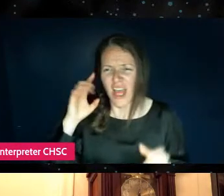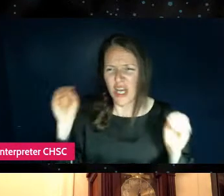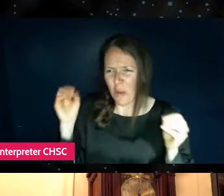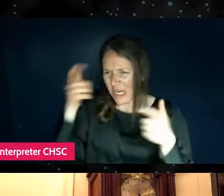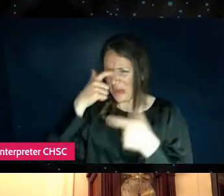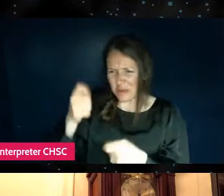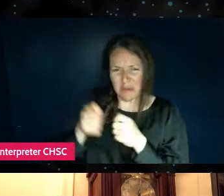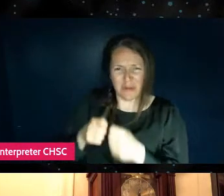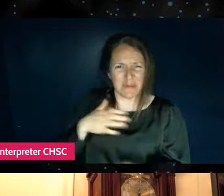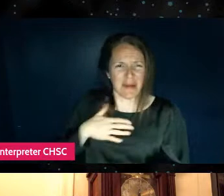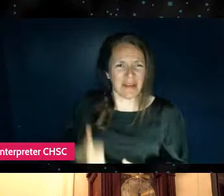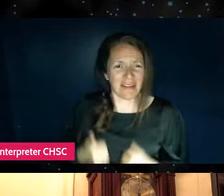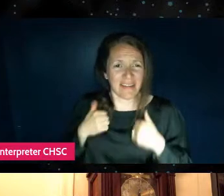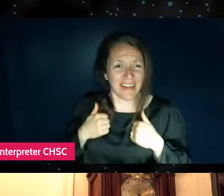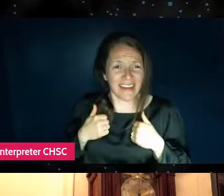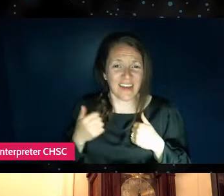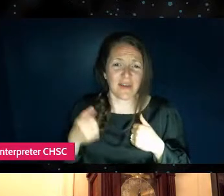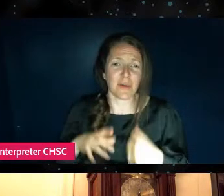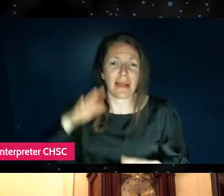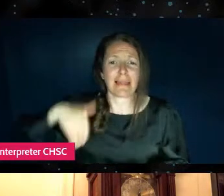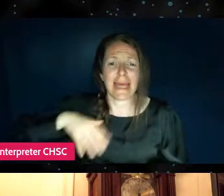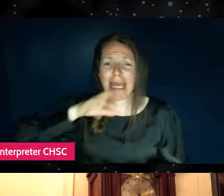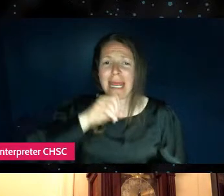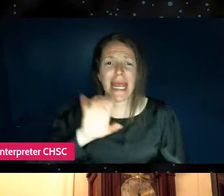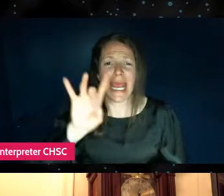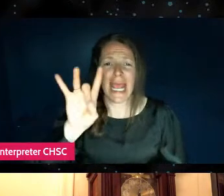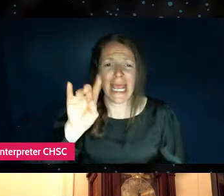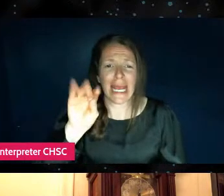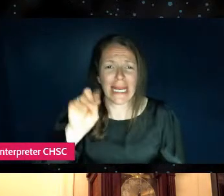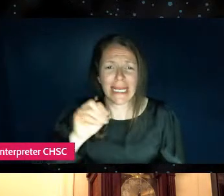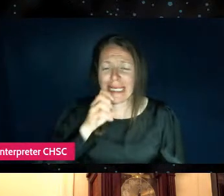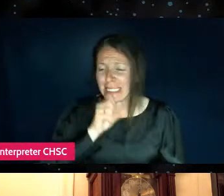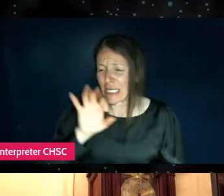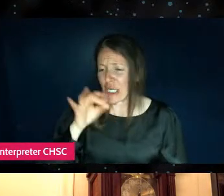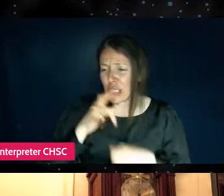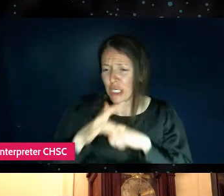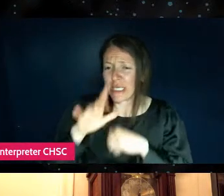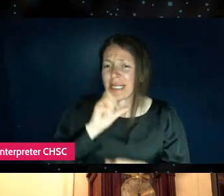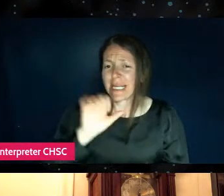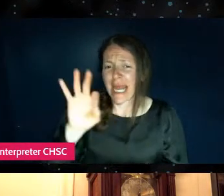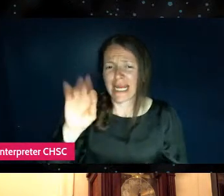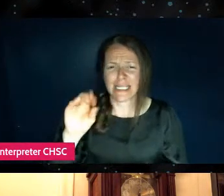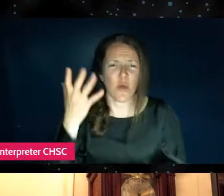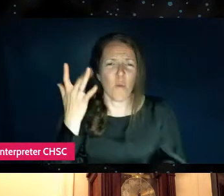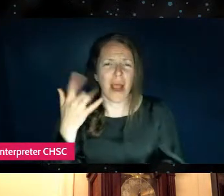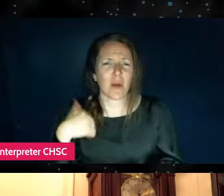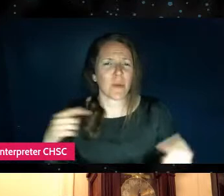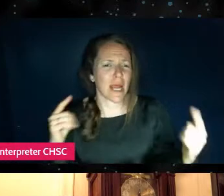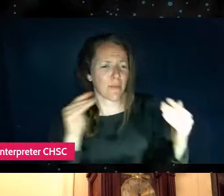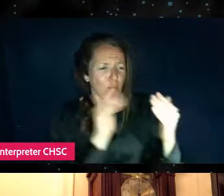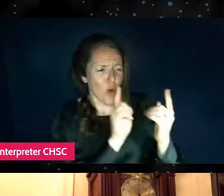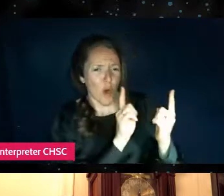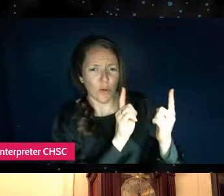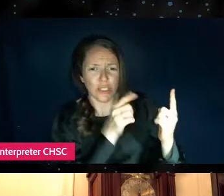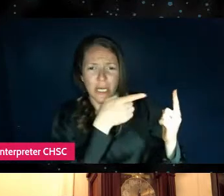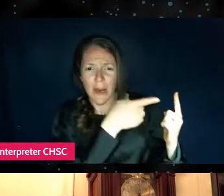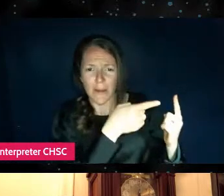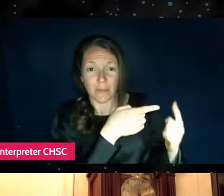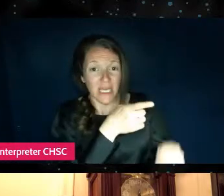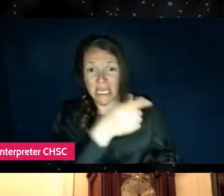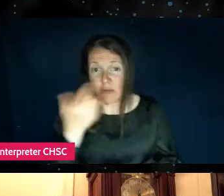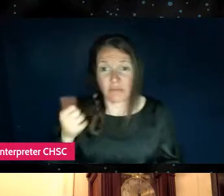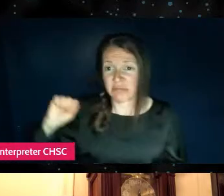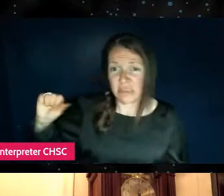was like in his late 80s, early 90s. Nobody would be interested in him. Why would we come to him? He didn't want to do it at first.